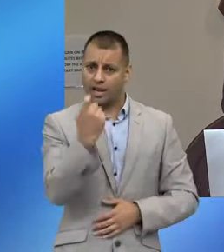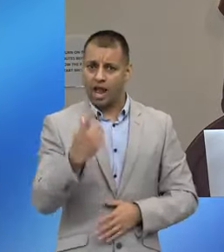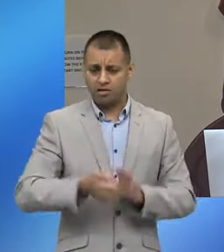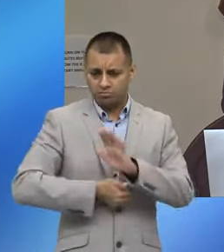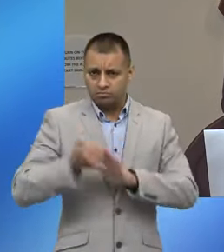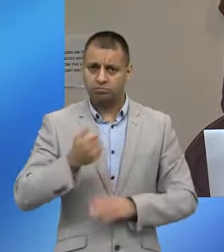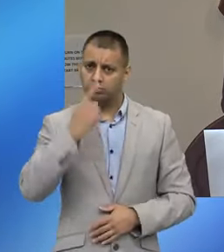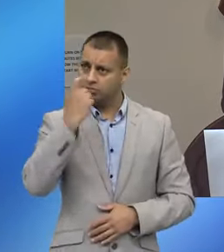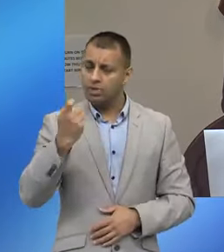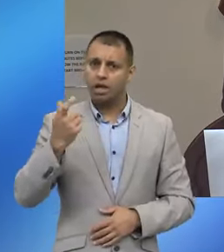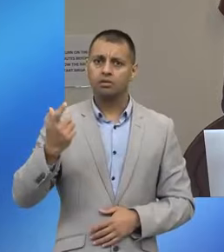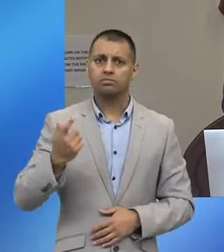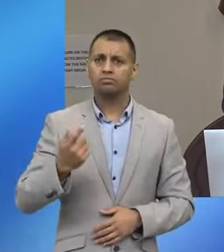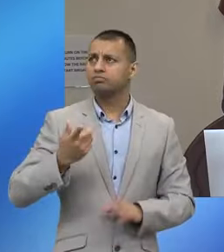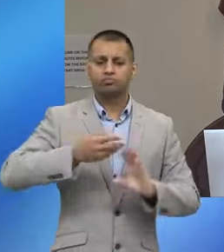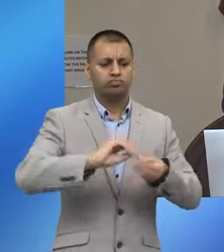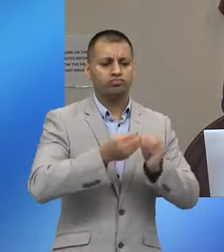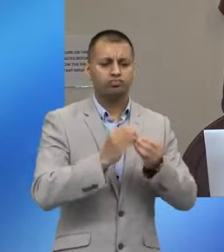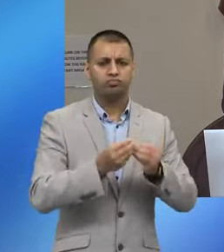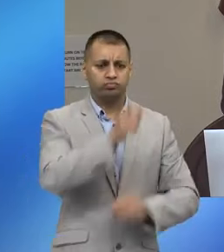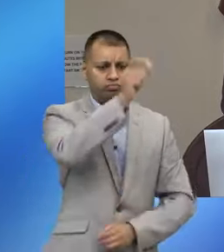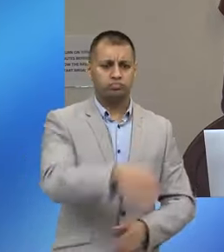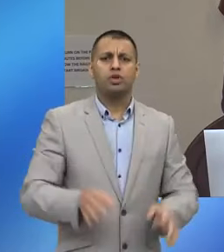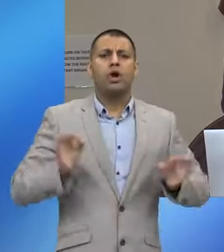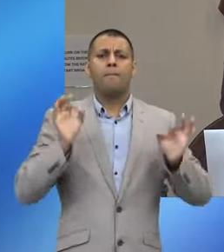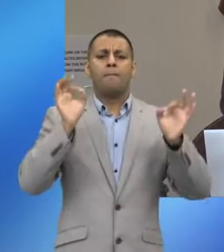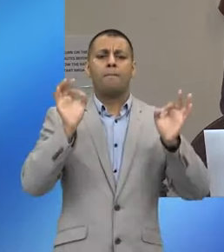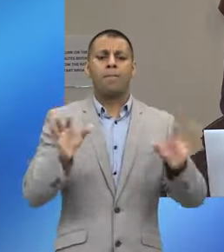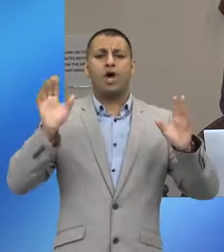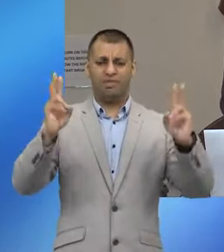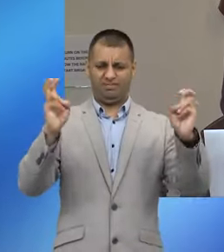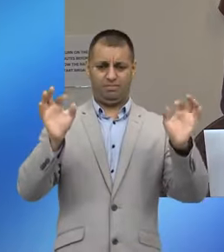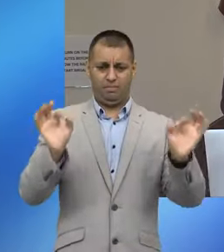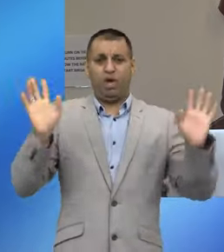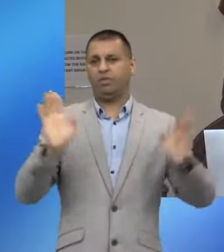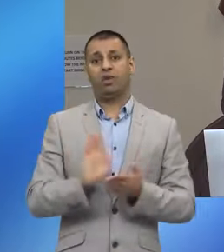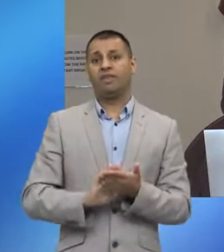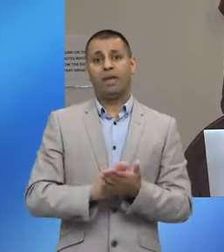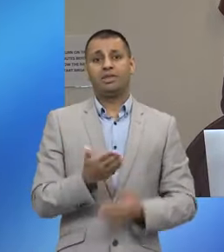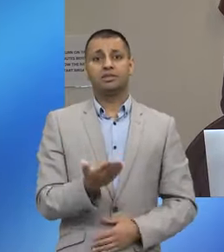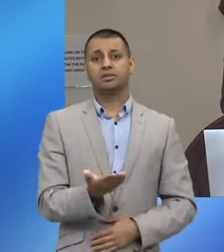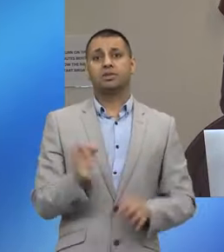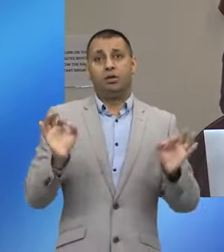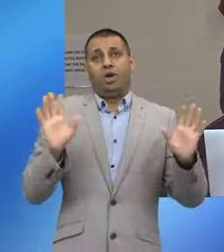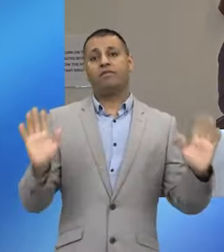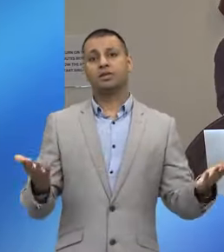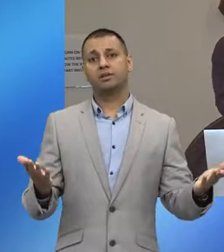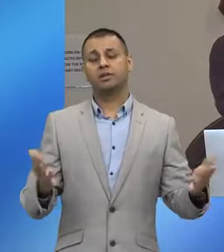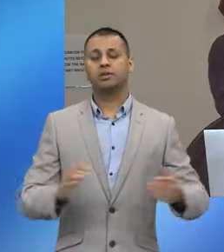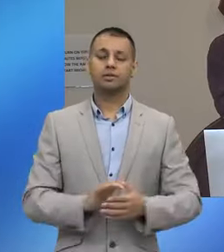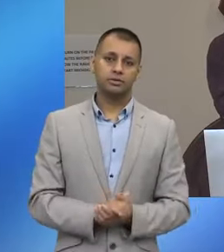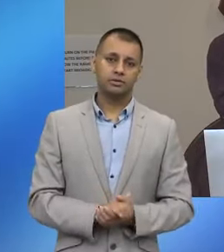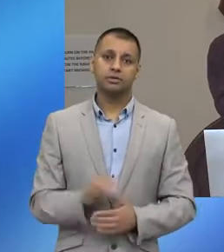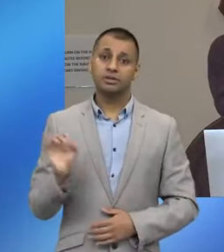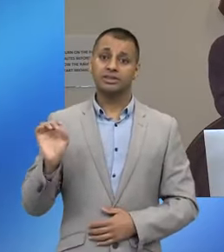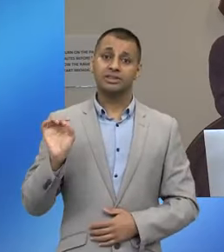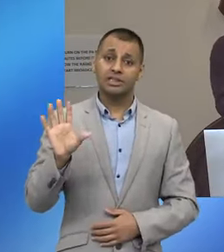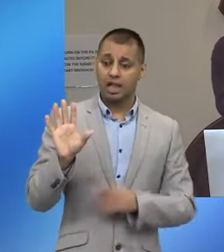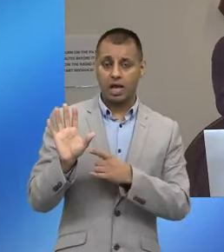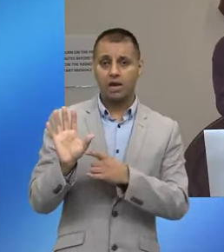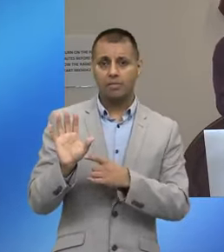and he's alim. He has the ability to create everybody perfectly, whatever that means. In the religion of Islam,